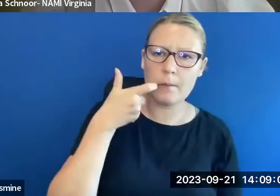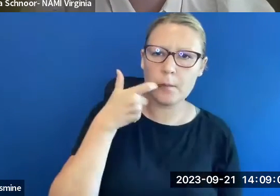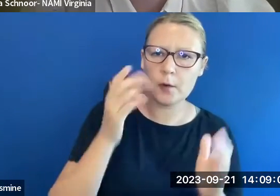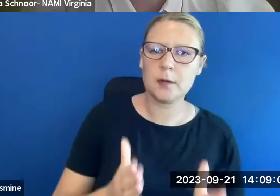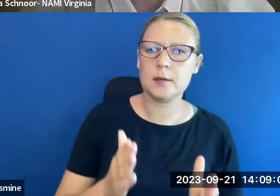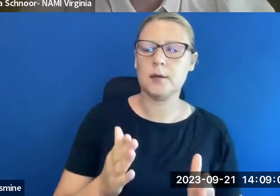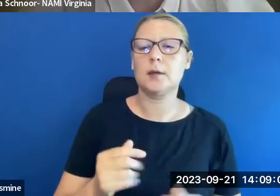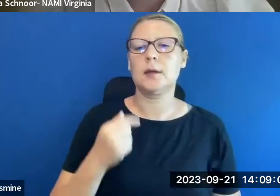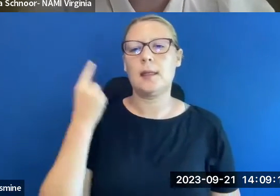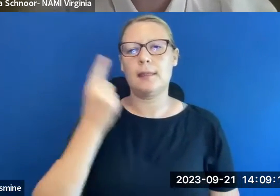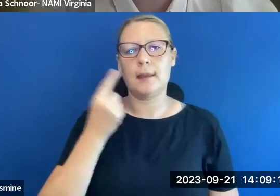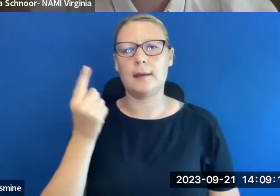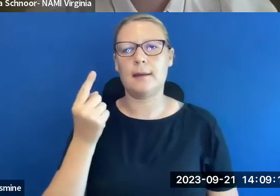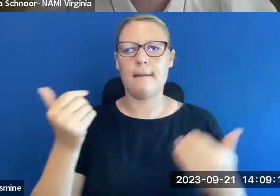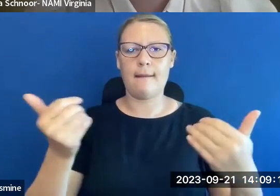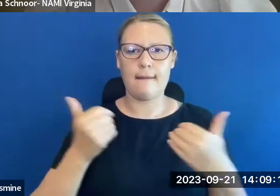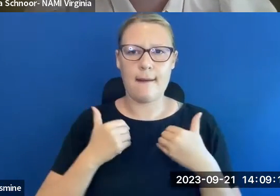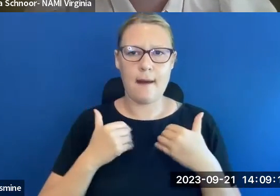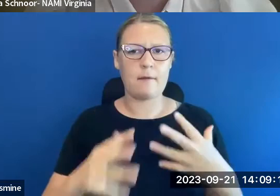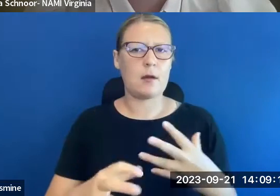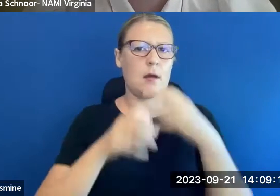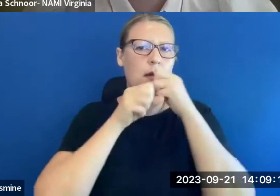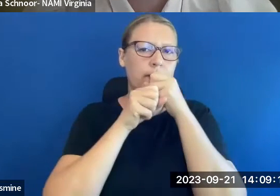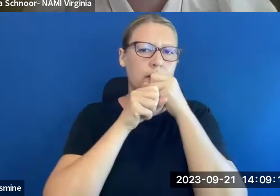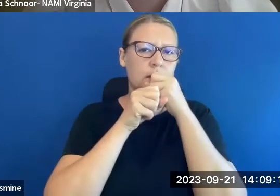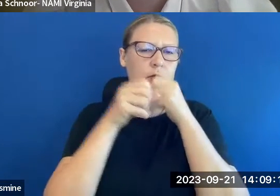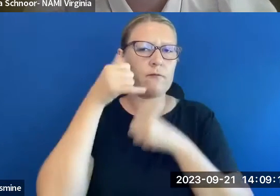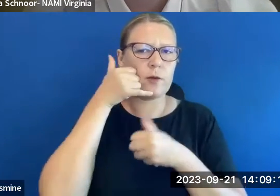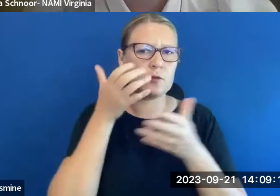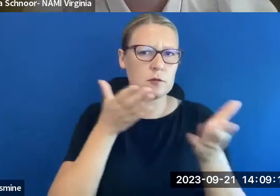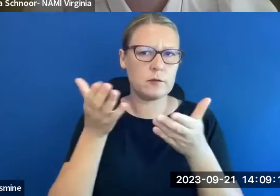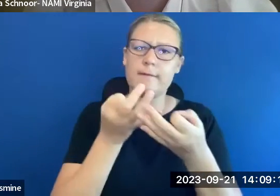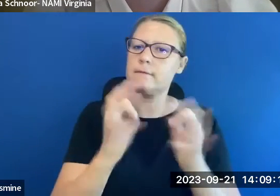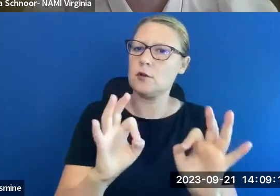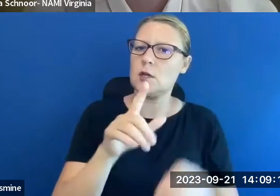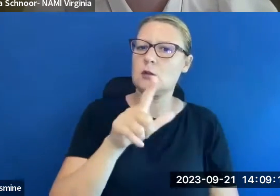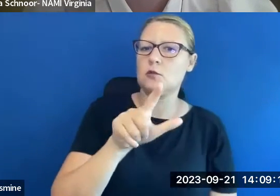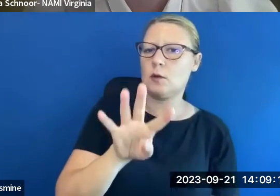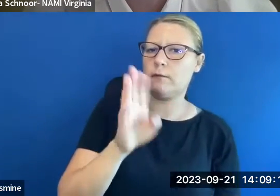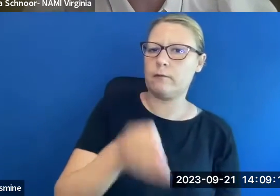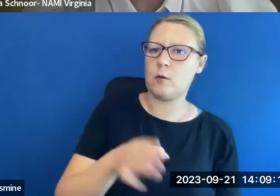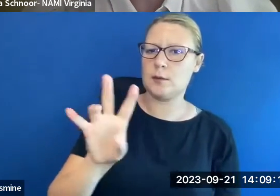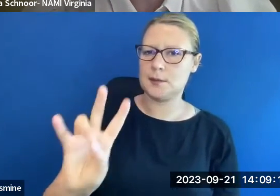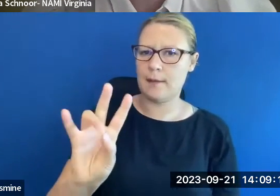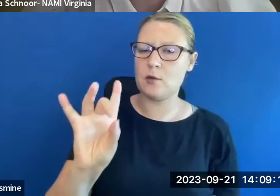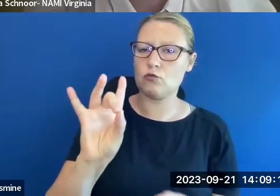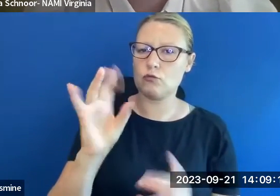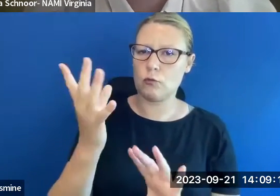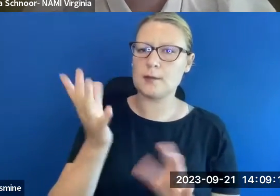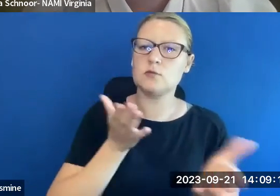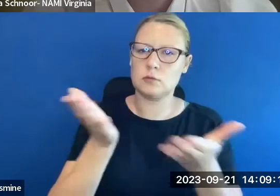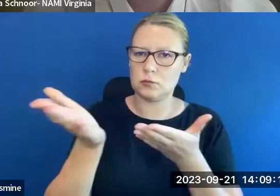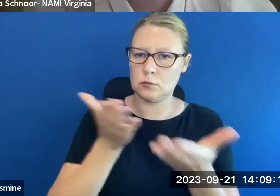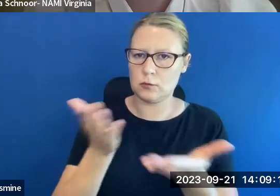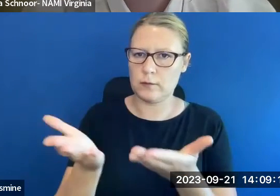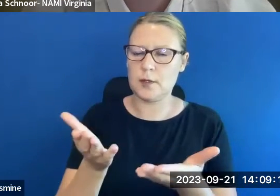that having a confidential service like that, a confidential free 24/7 crisis service, can really